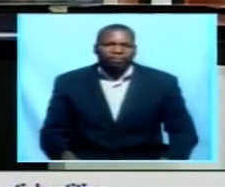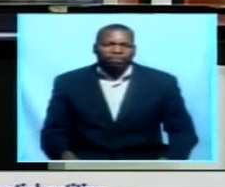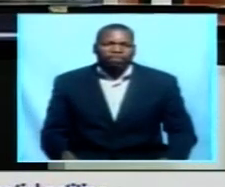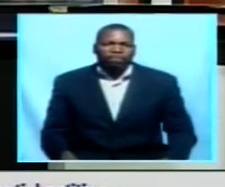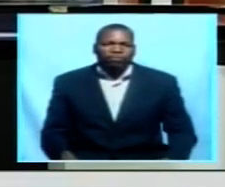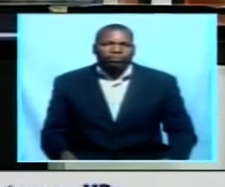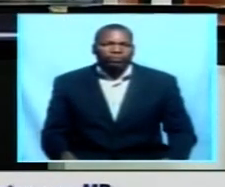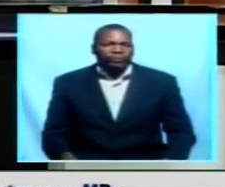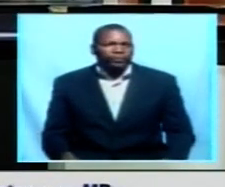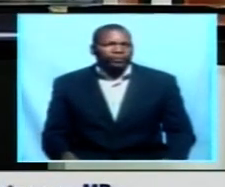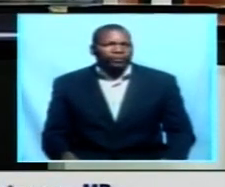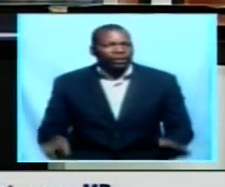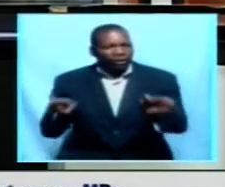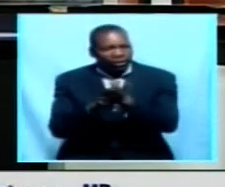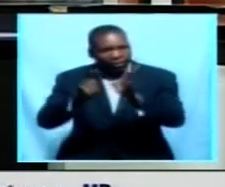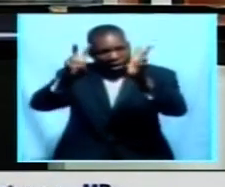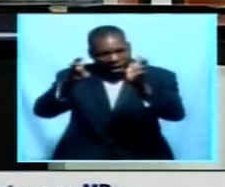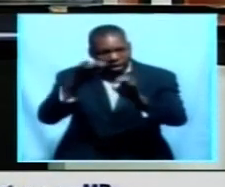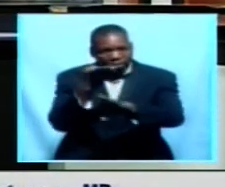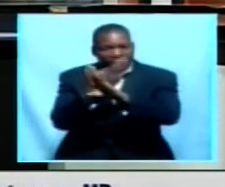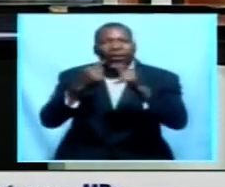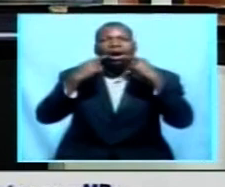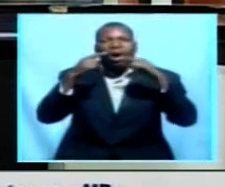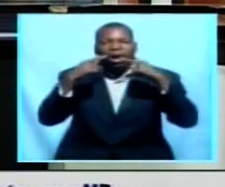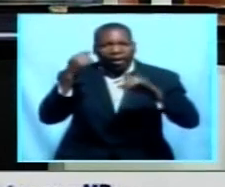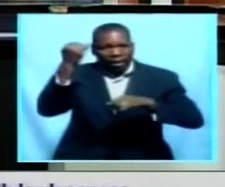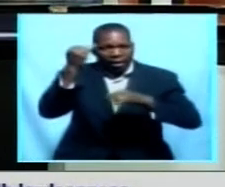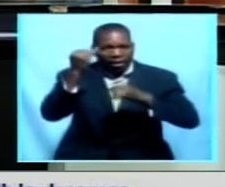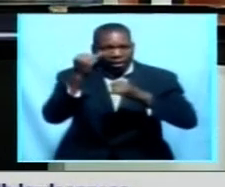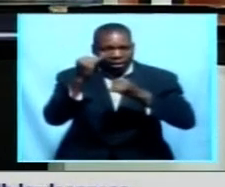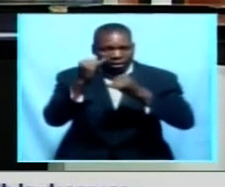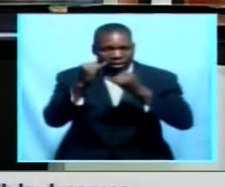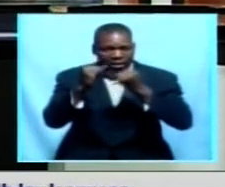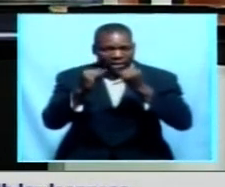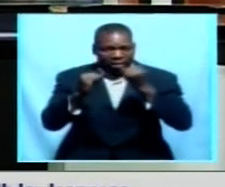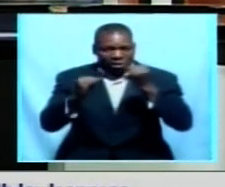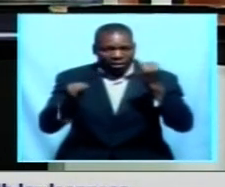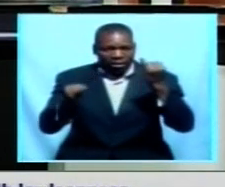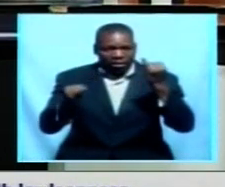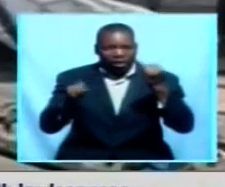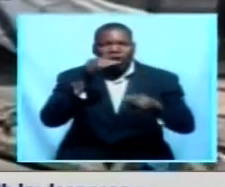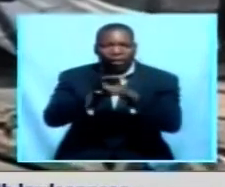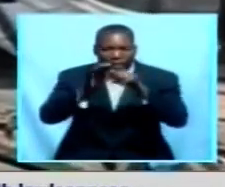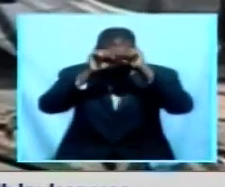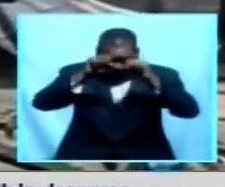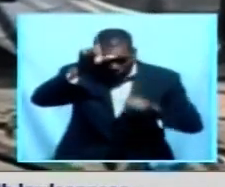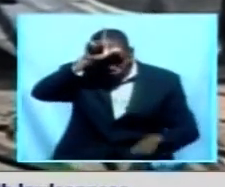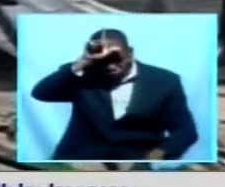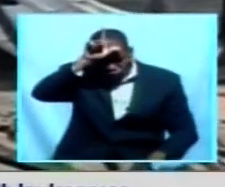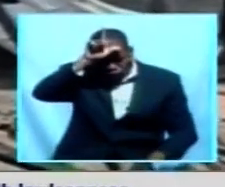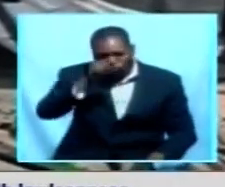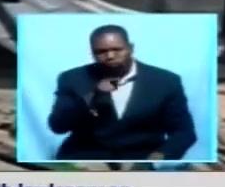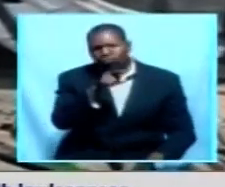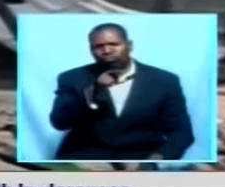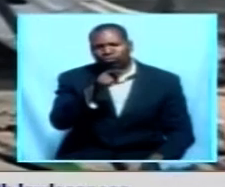To end the main news, a recap of the stories making headlines. President Edgar Lungu has vowed that he will not